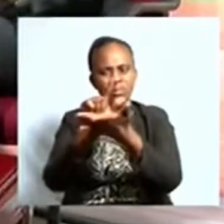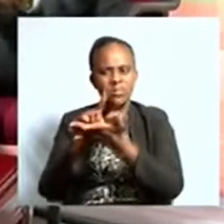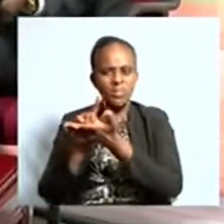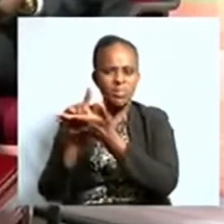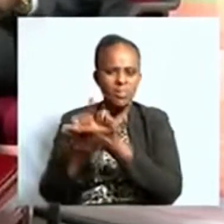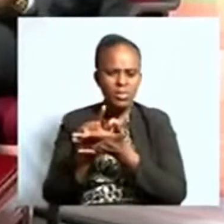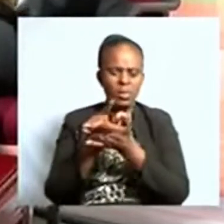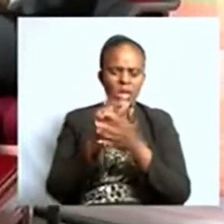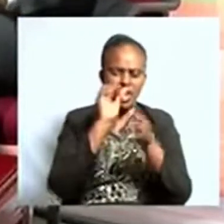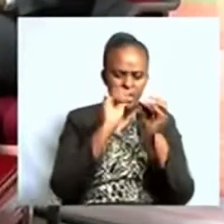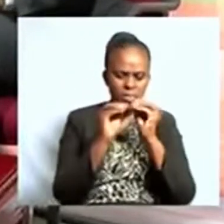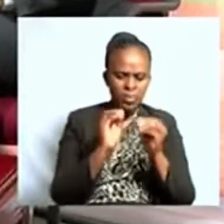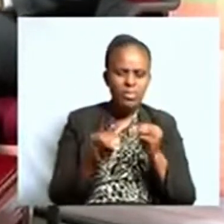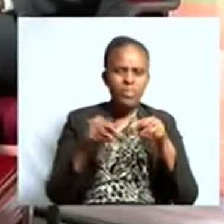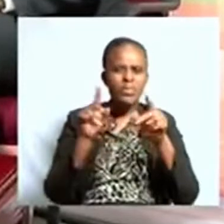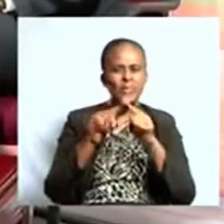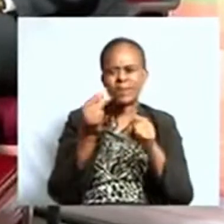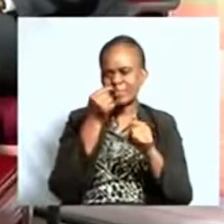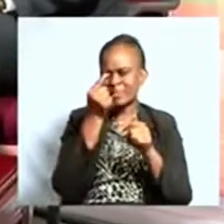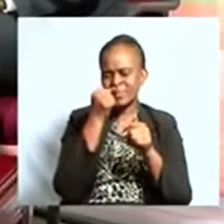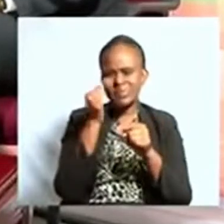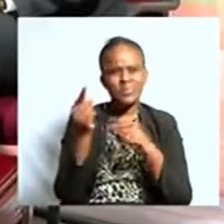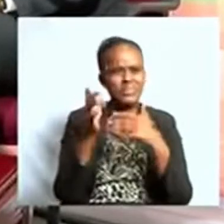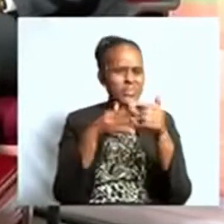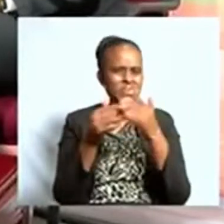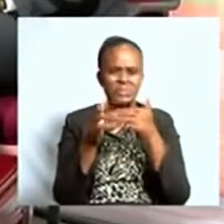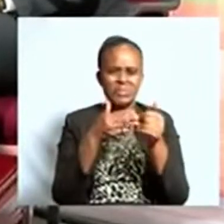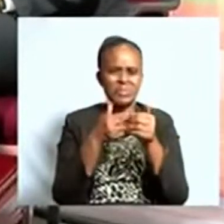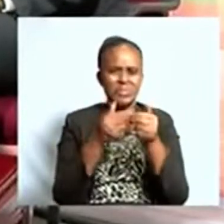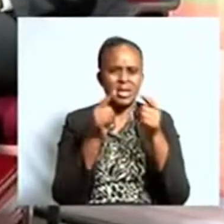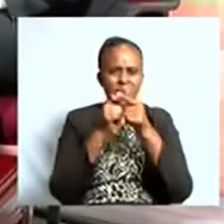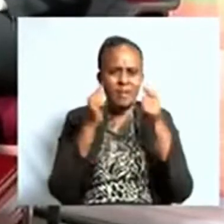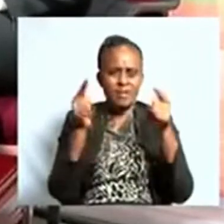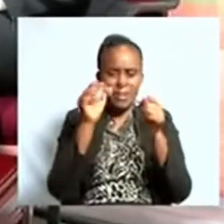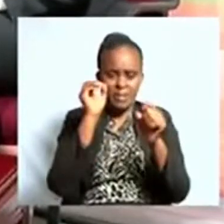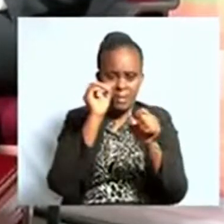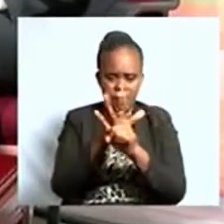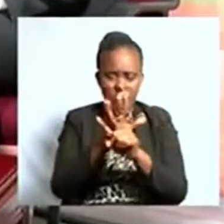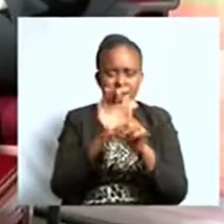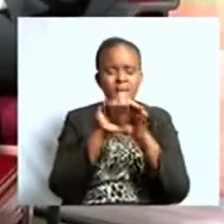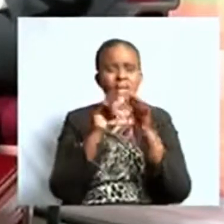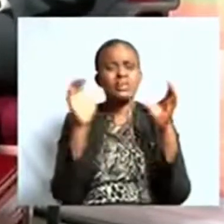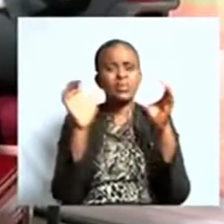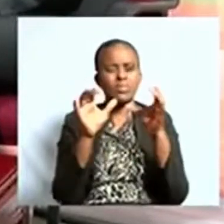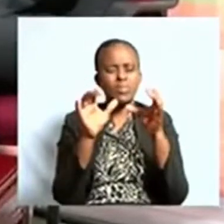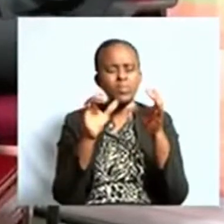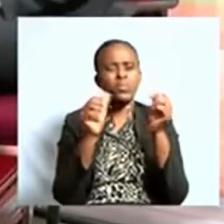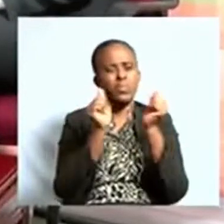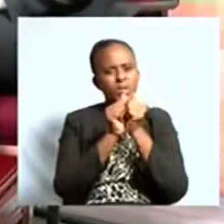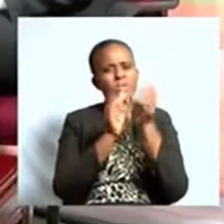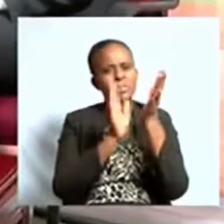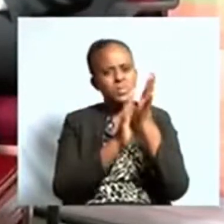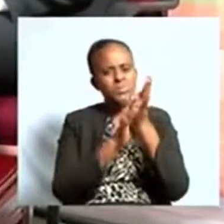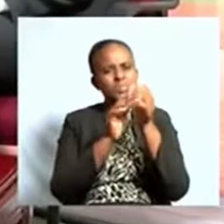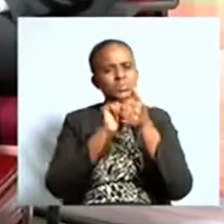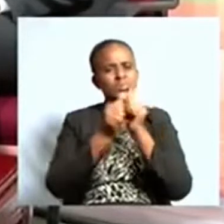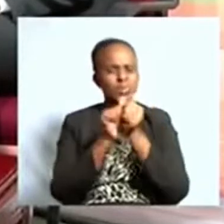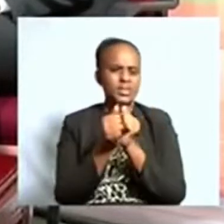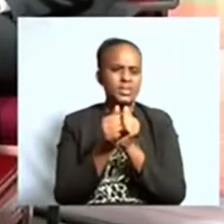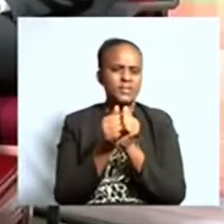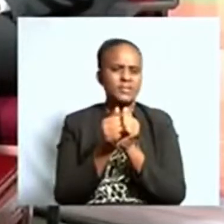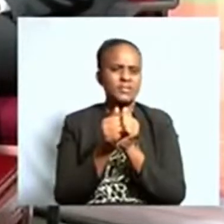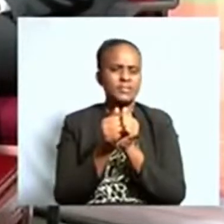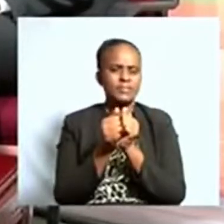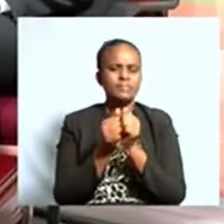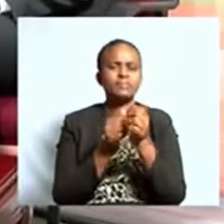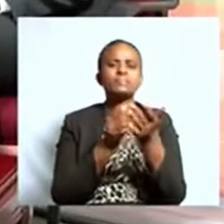doing roads, but these are small things that have huge impacts to the community in terms of academies in various wards. You are